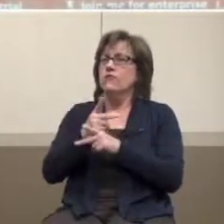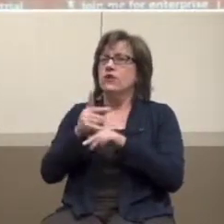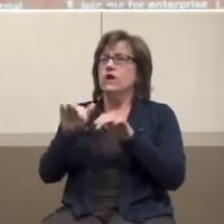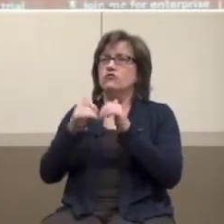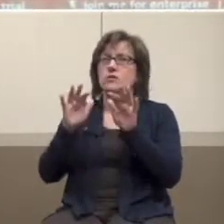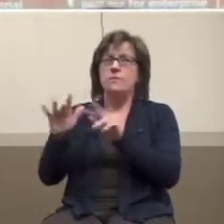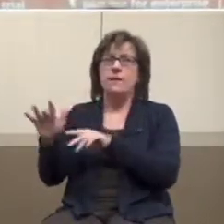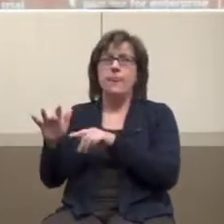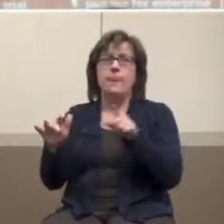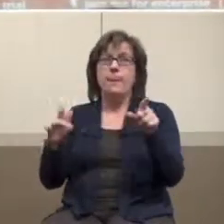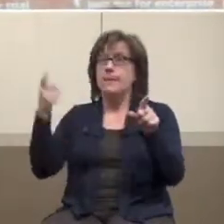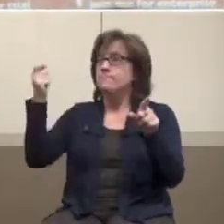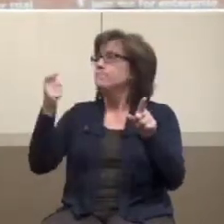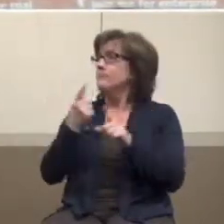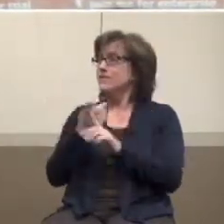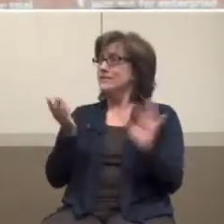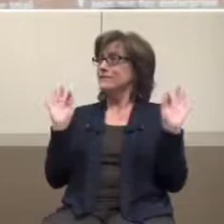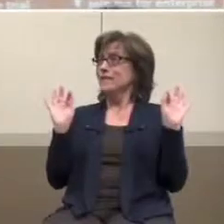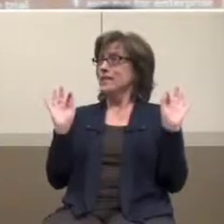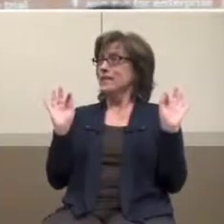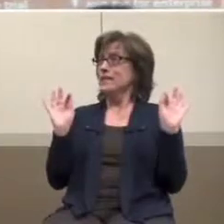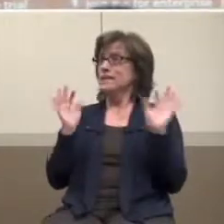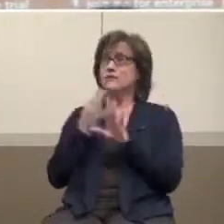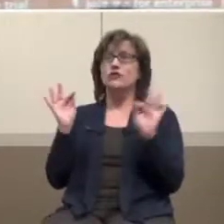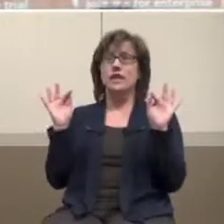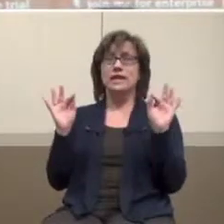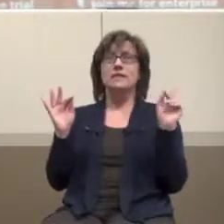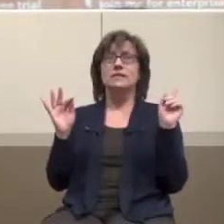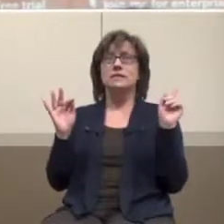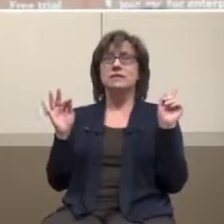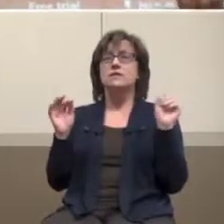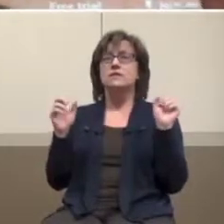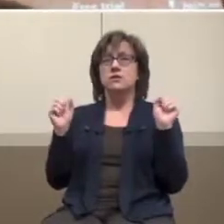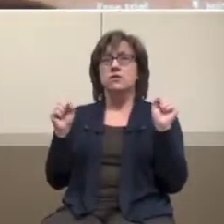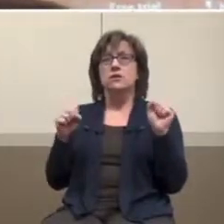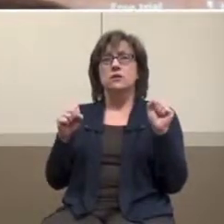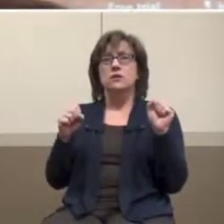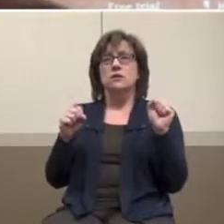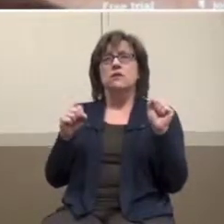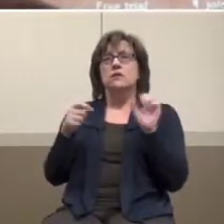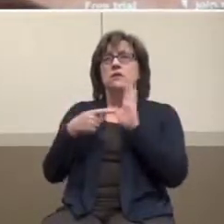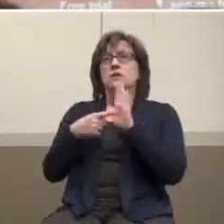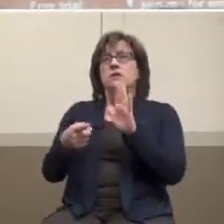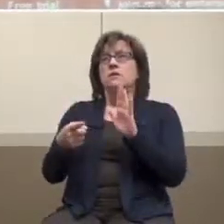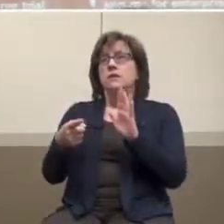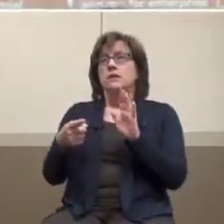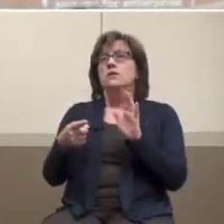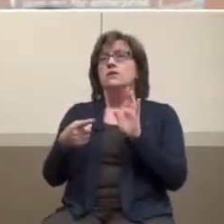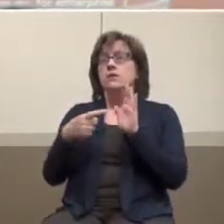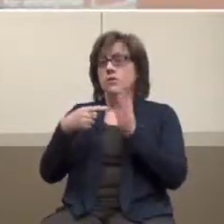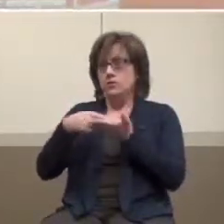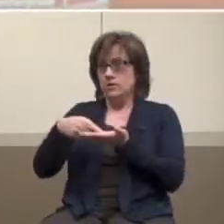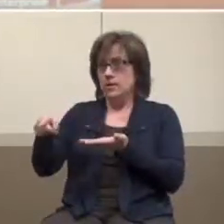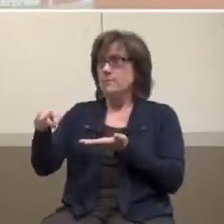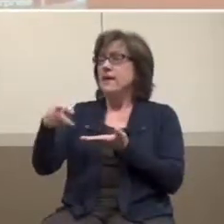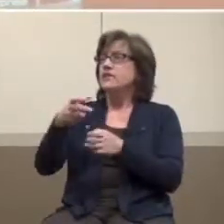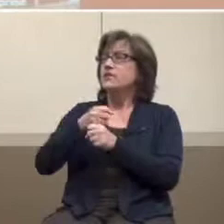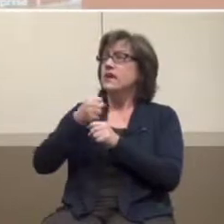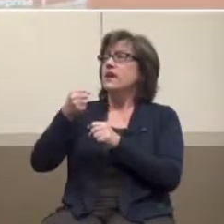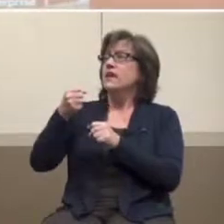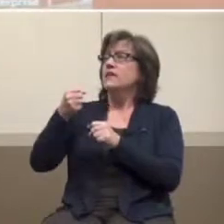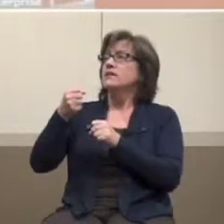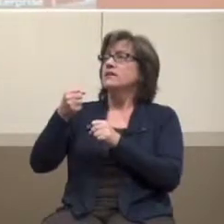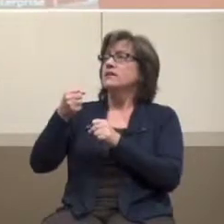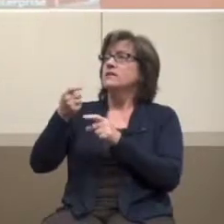subscribe to it. It's free. You can pay for it to get like the pro version, which is not something that I